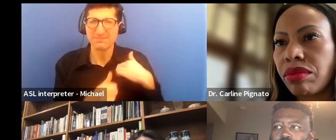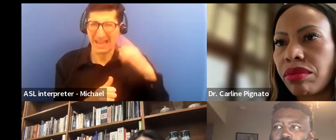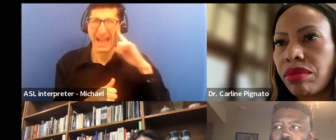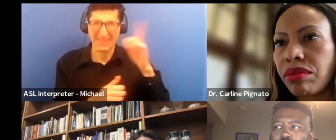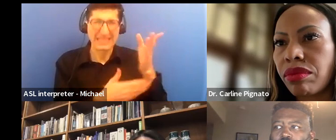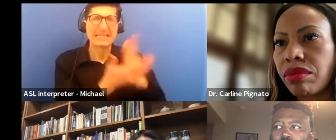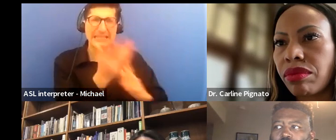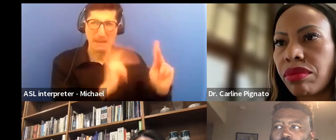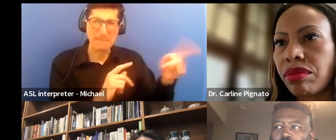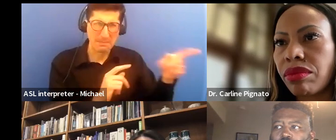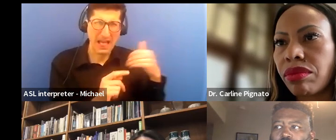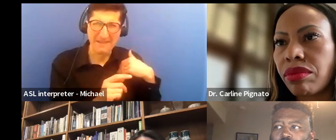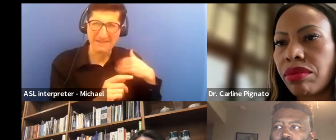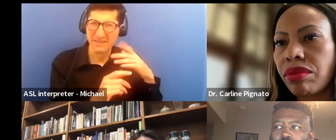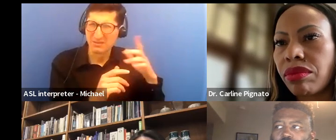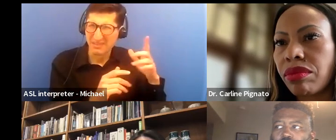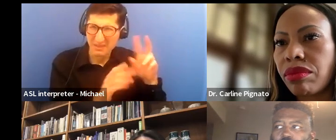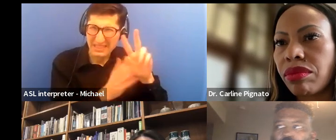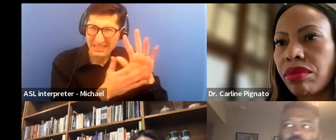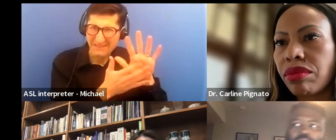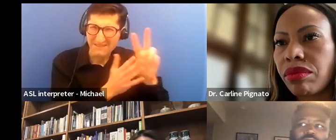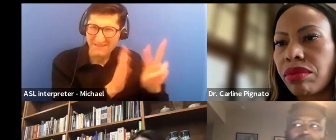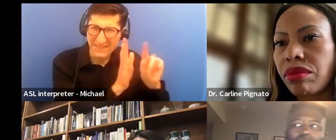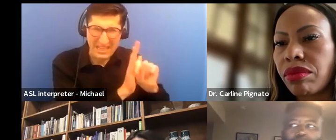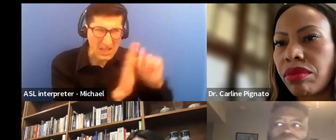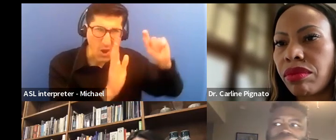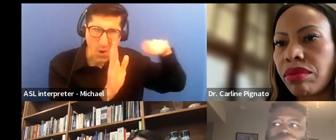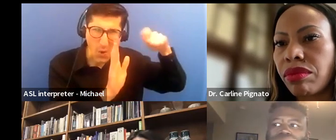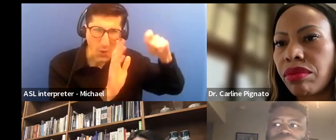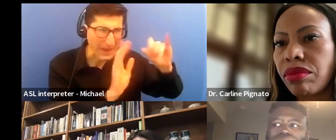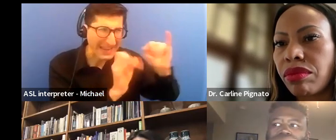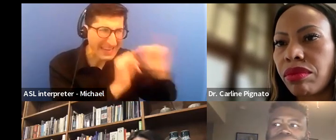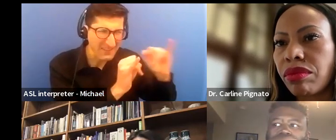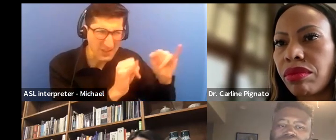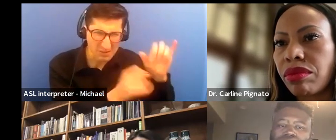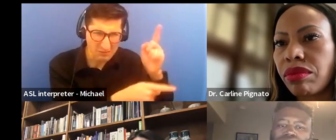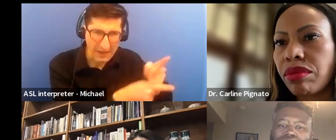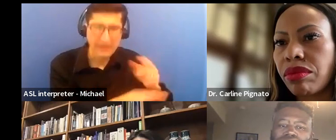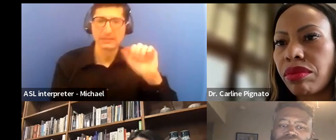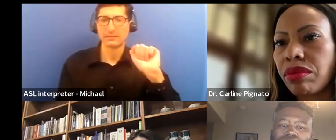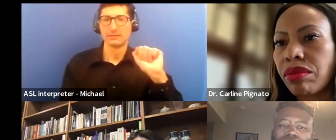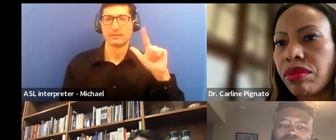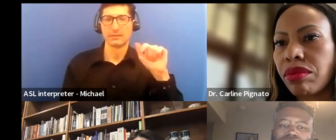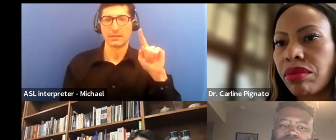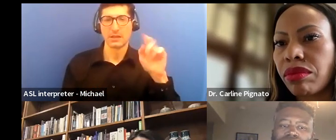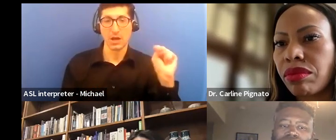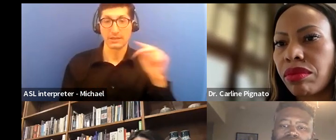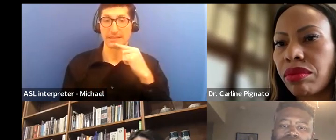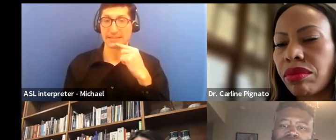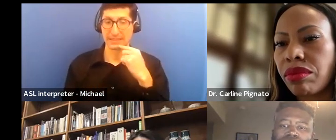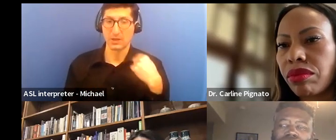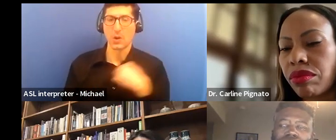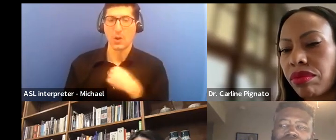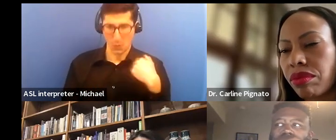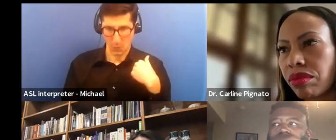video interviews. Is that what they are? We have, we'll get all the paper documentation. Then there is what's called a modern hire